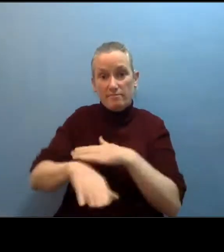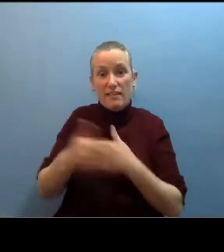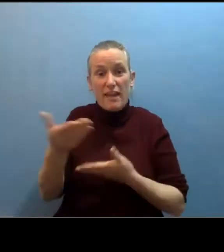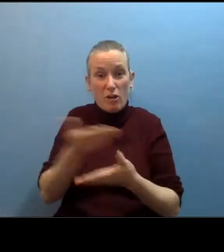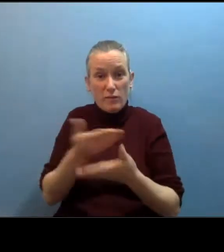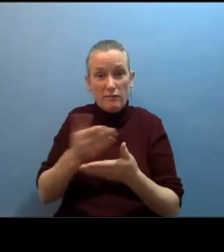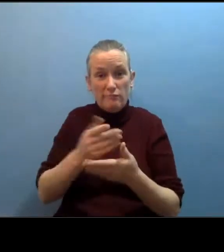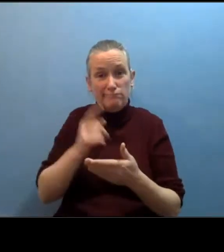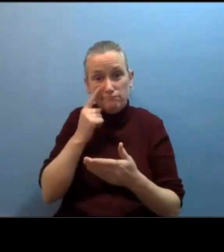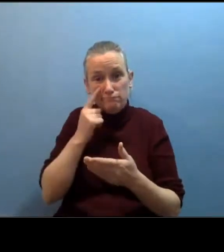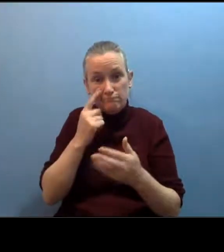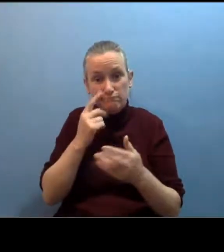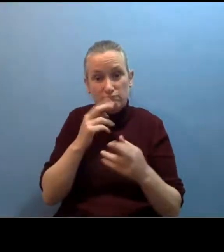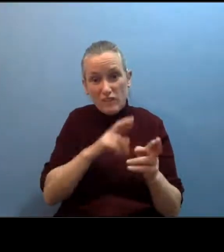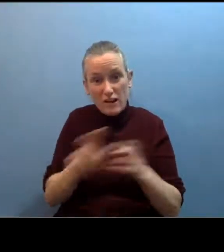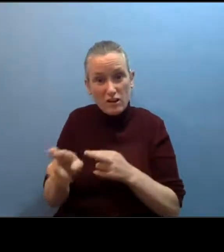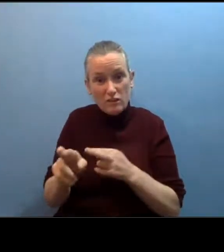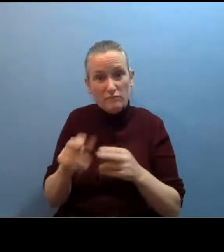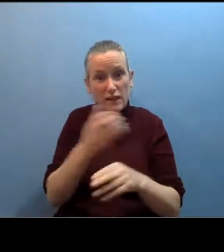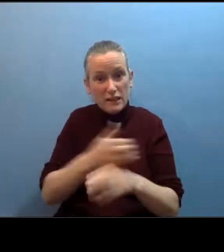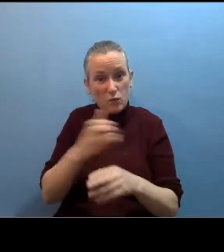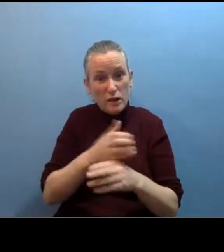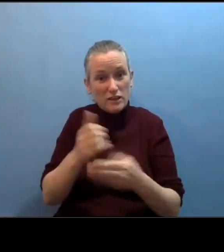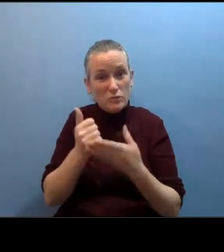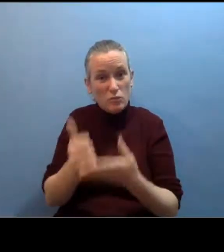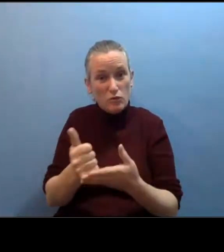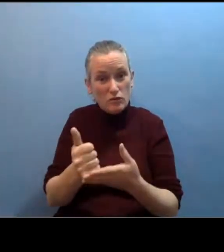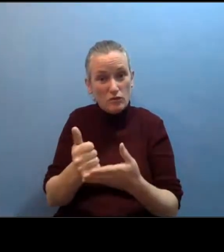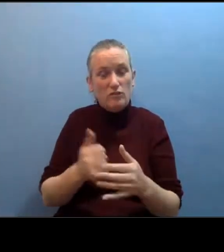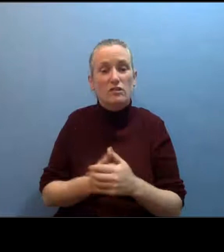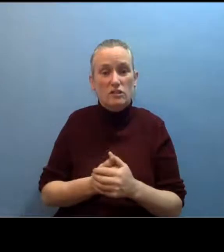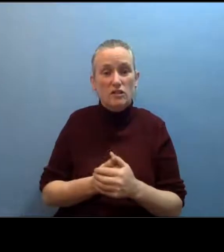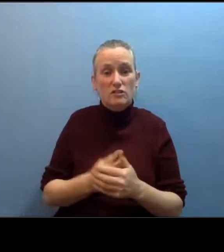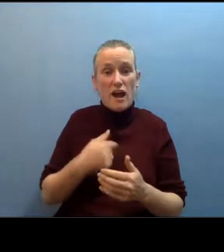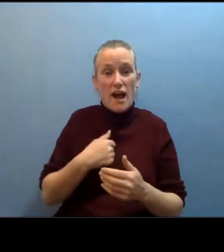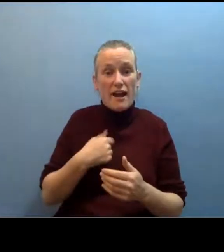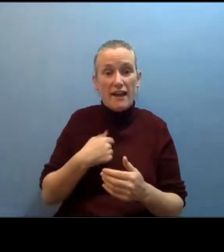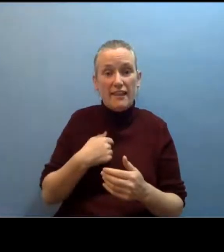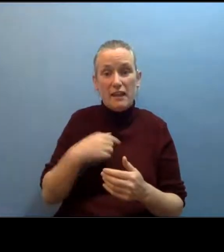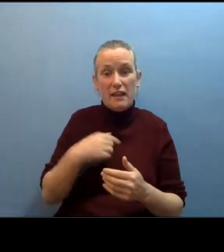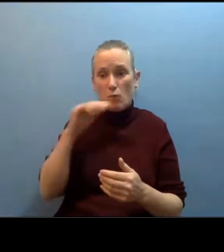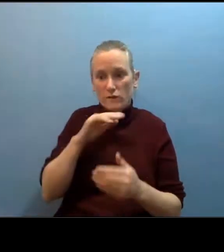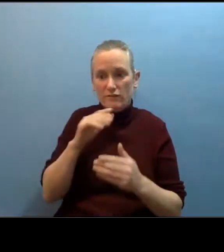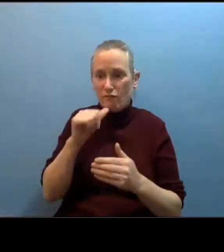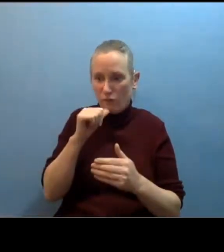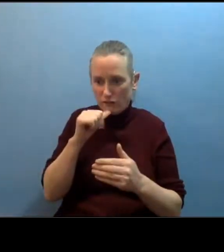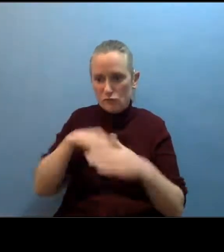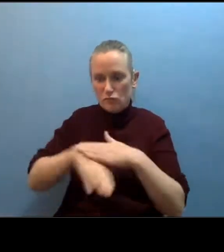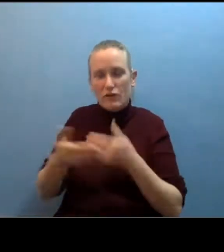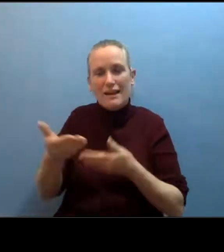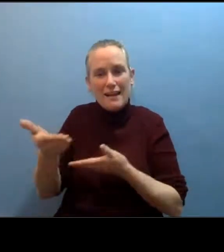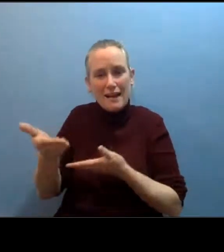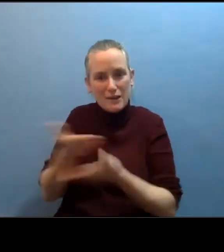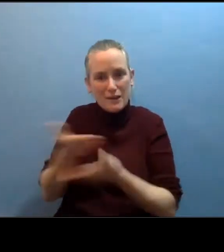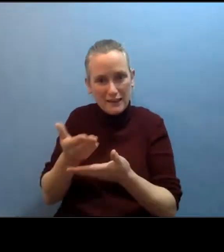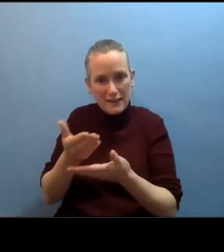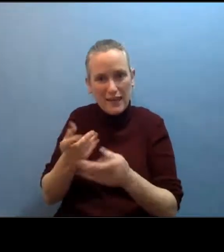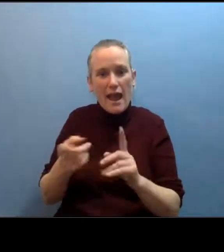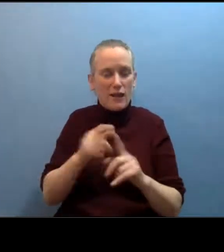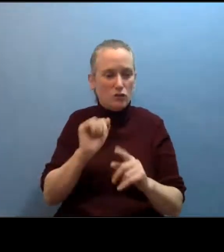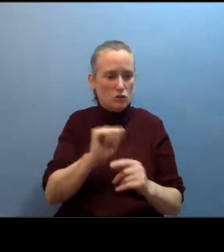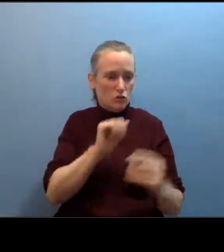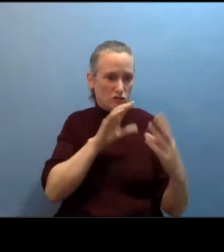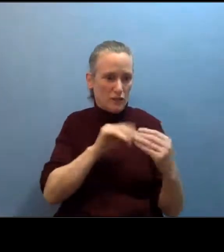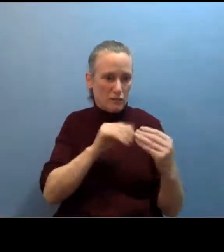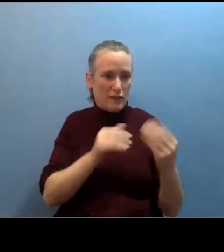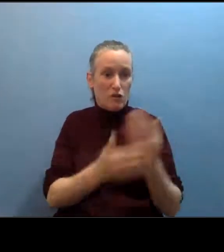more of a continuation of support. So I would prioritize the therapist as a resource and your conversations with the young person